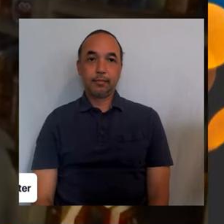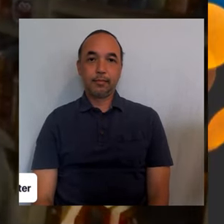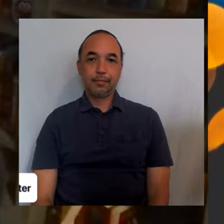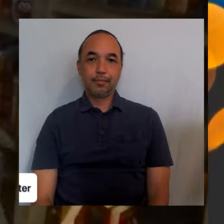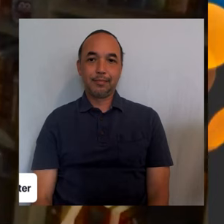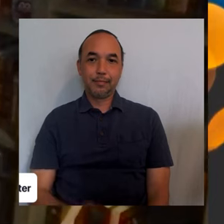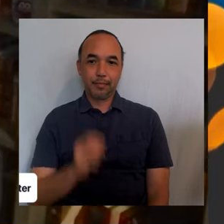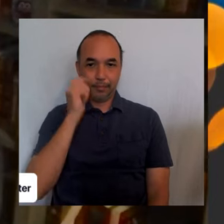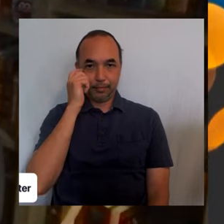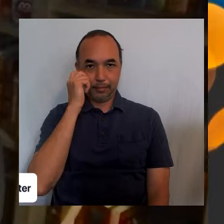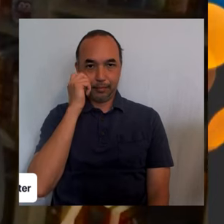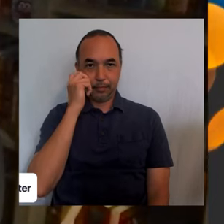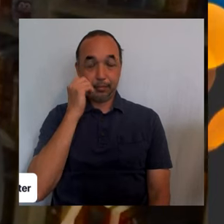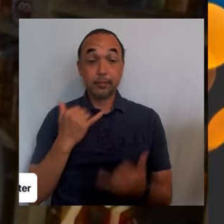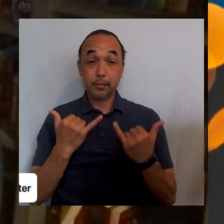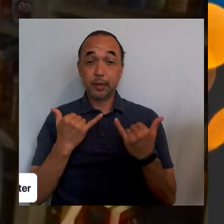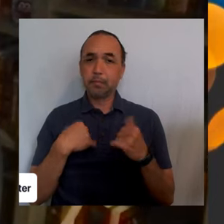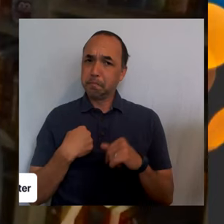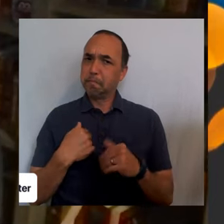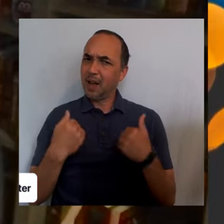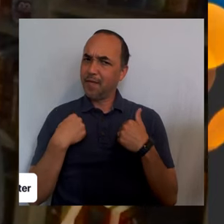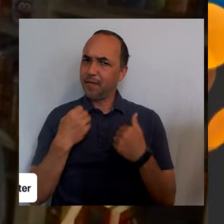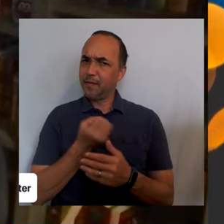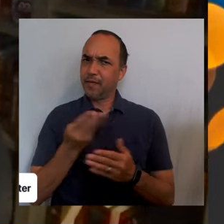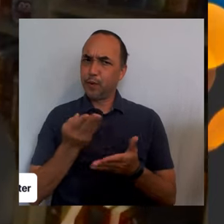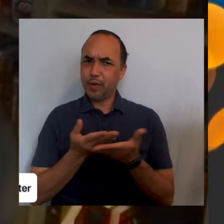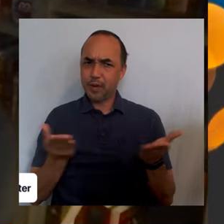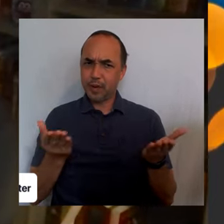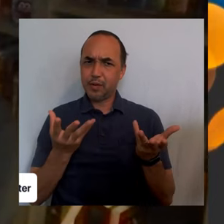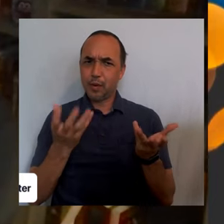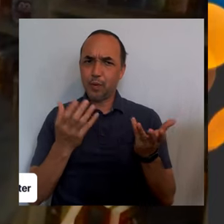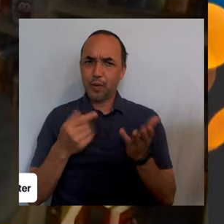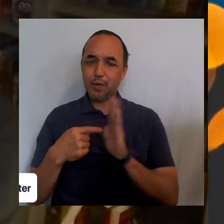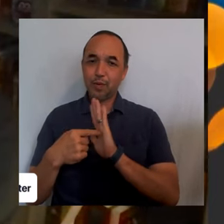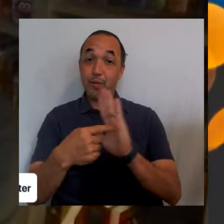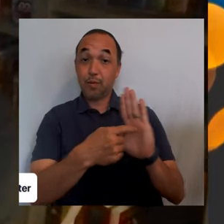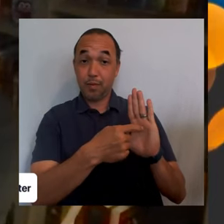a few things here that I would like to share.